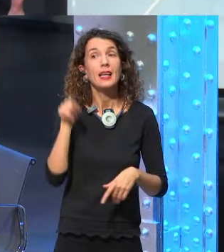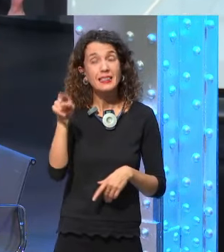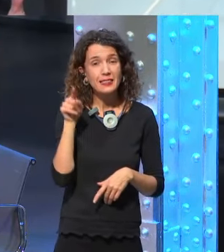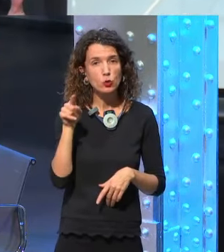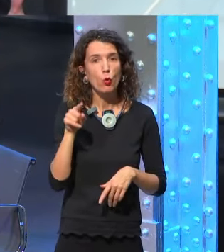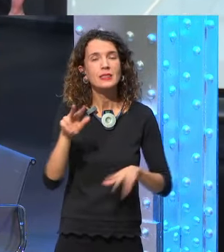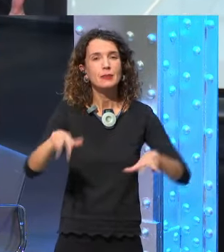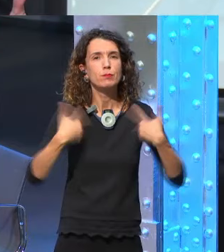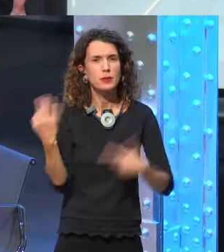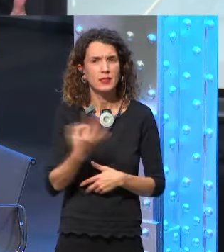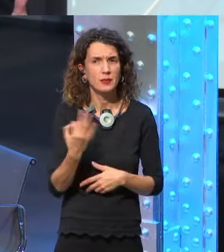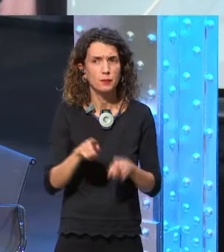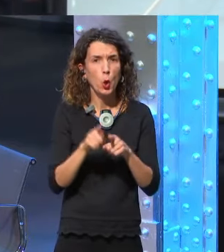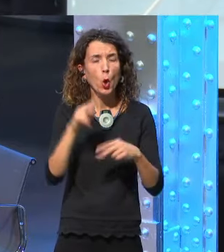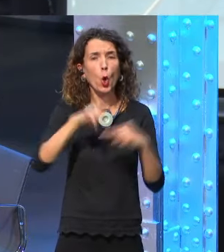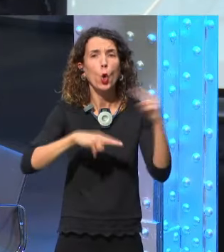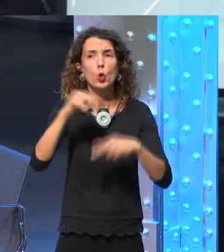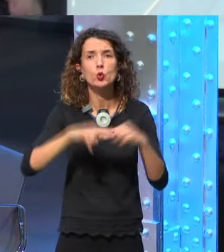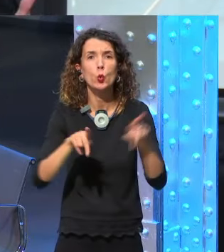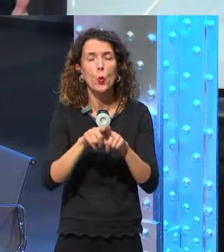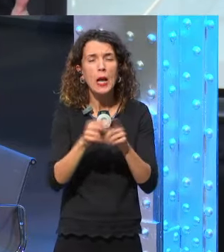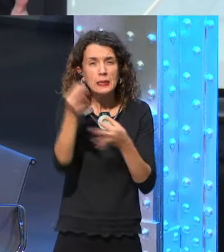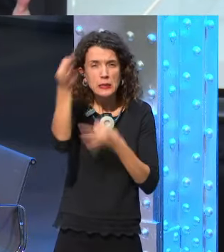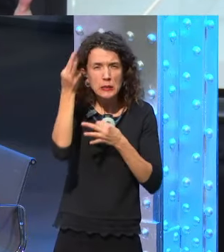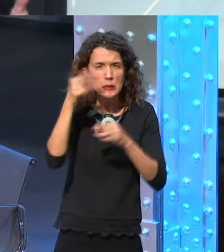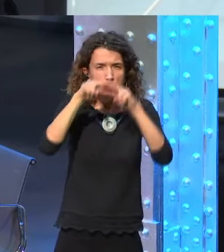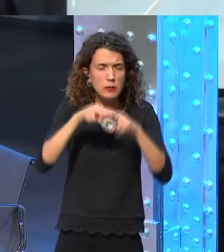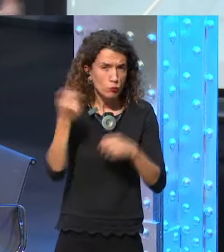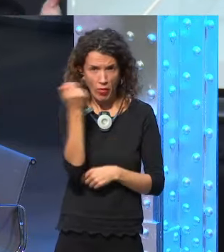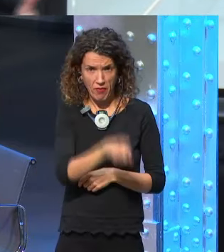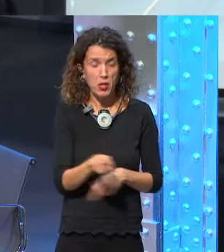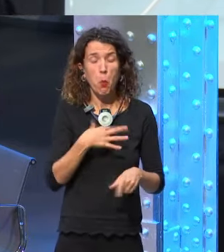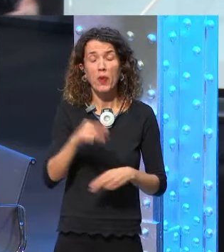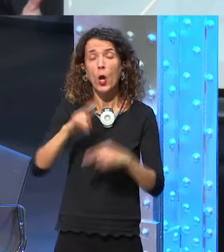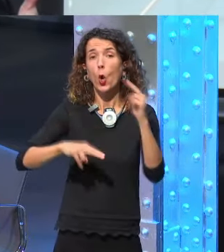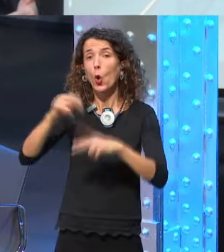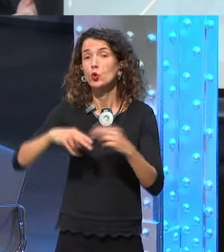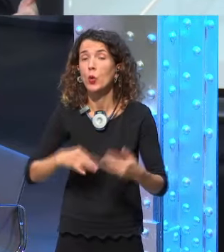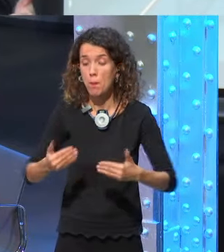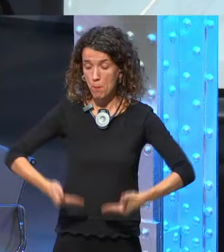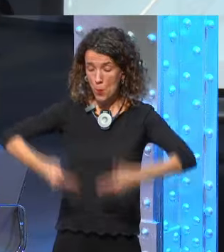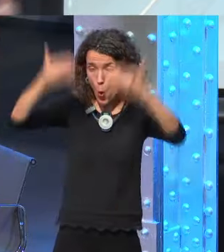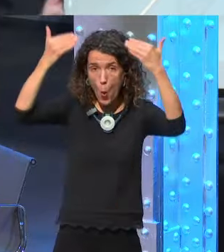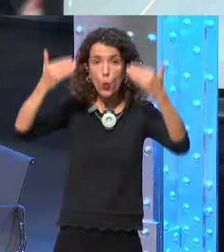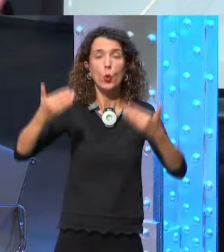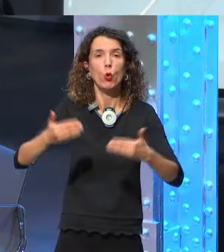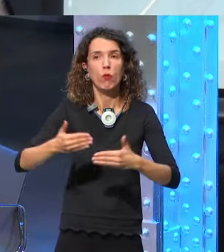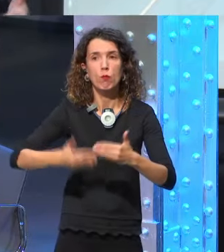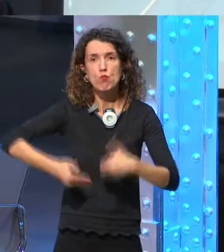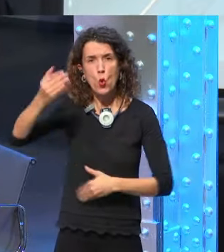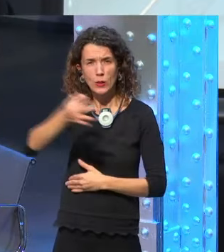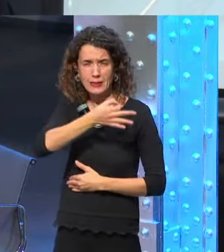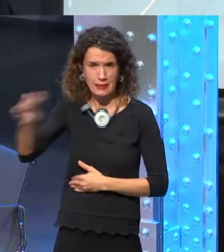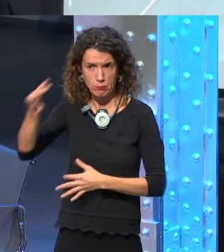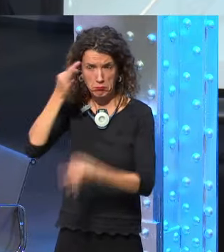precise construction. So you can build a super precise wall in between, for example, a raw construction which